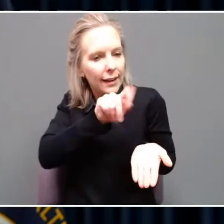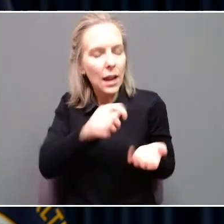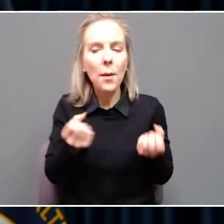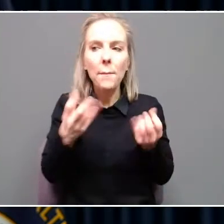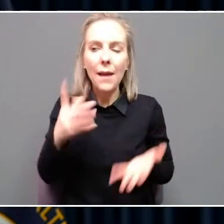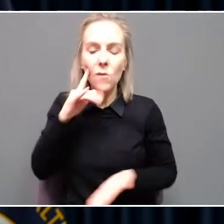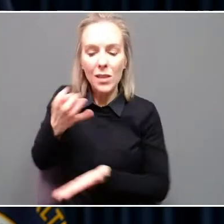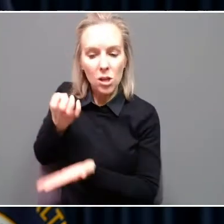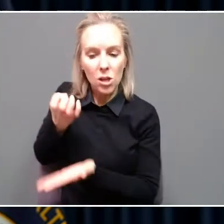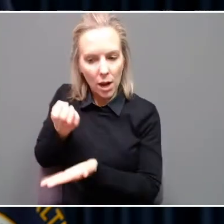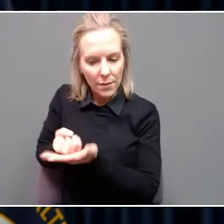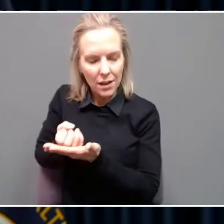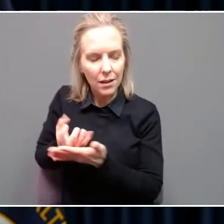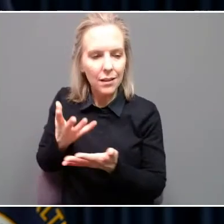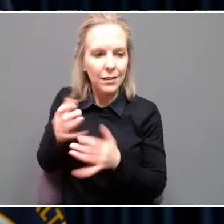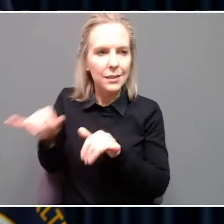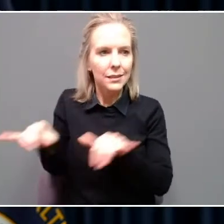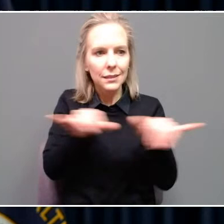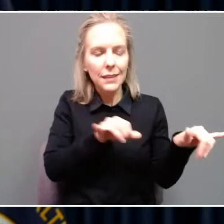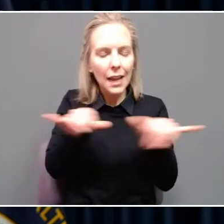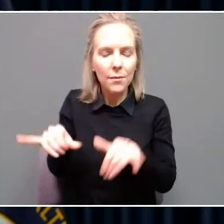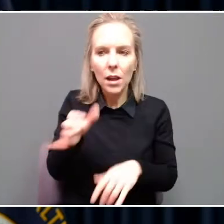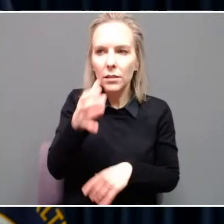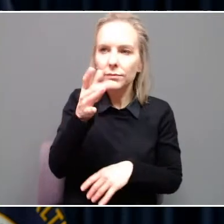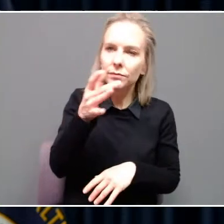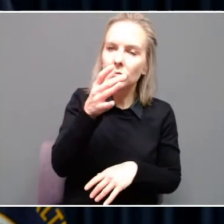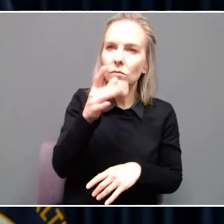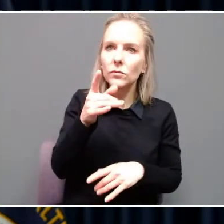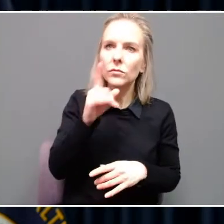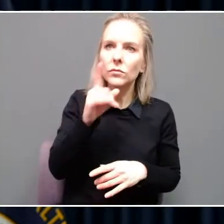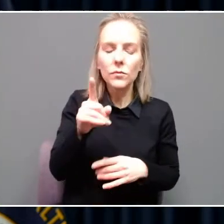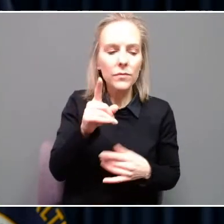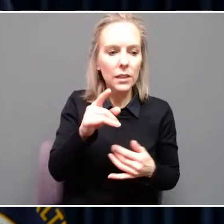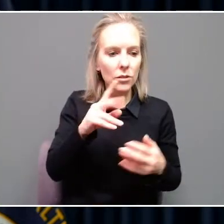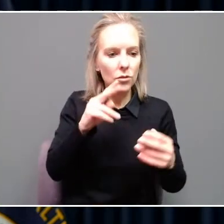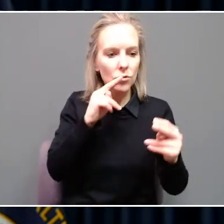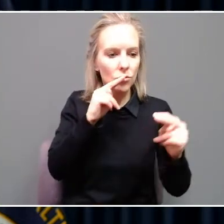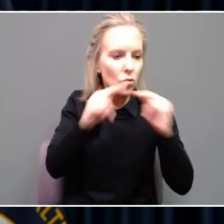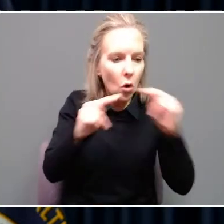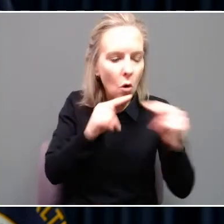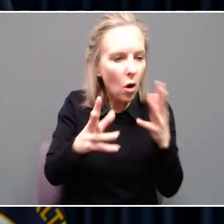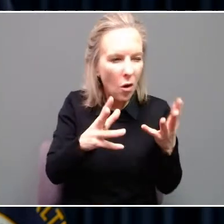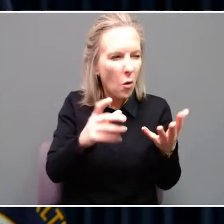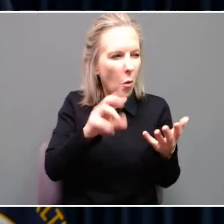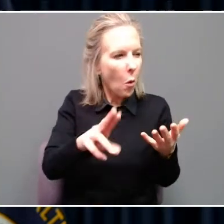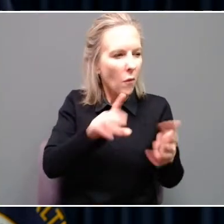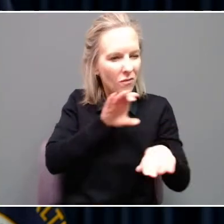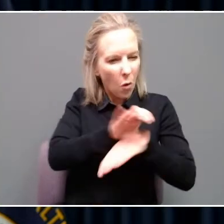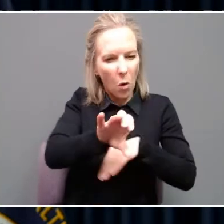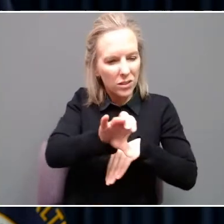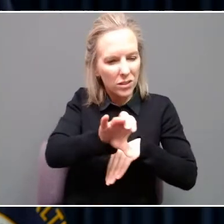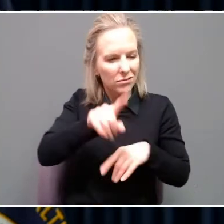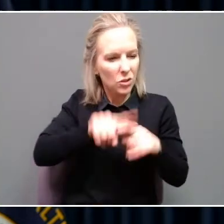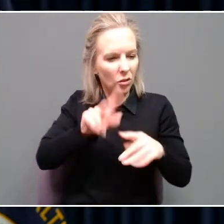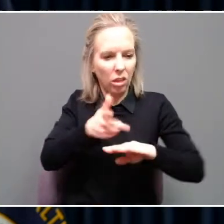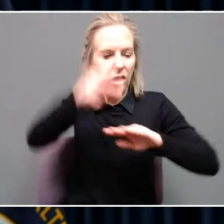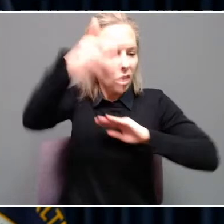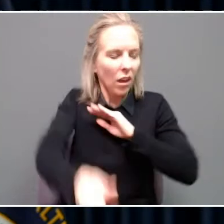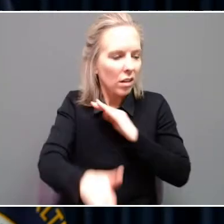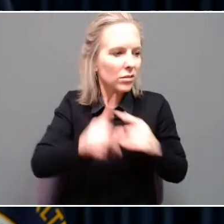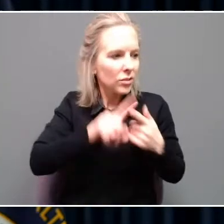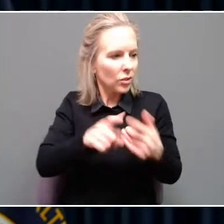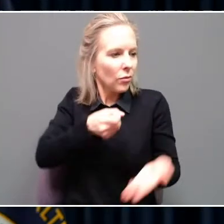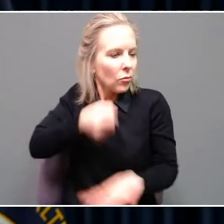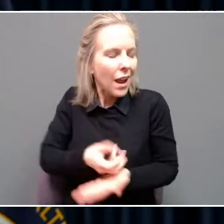like negotiating with someone, or you drive them off a cliff, and you absolutely can't do that. So our hope is it